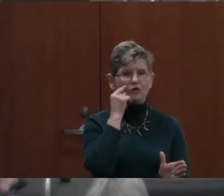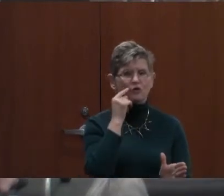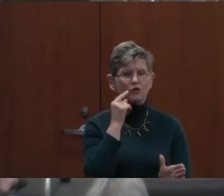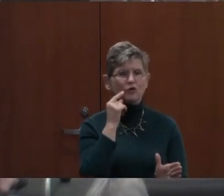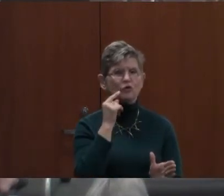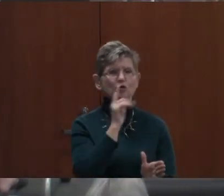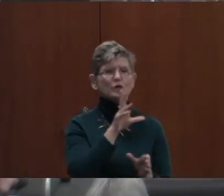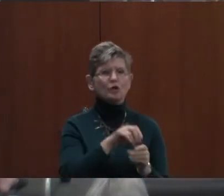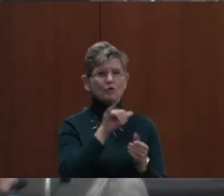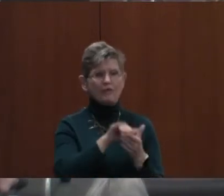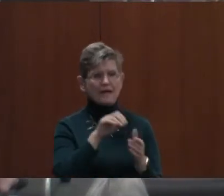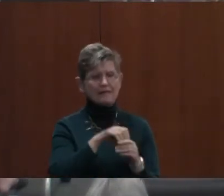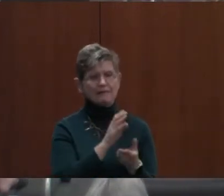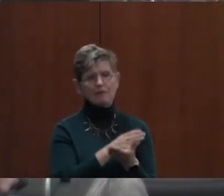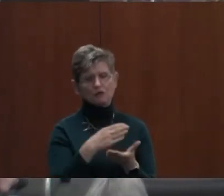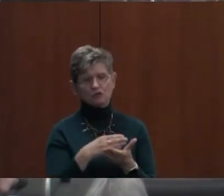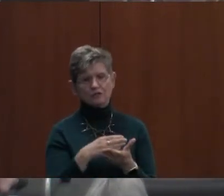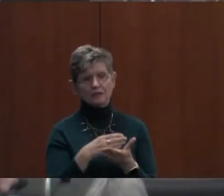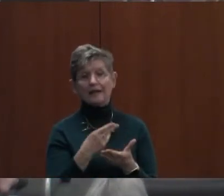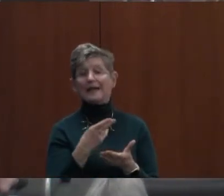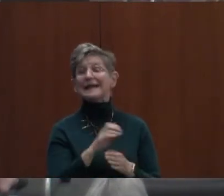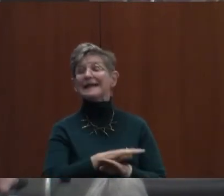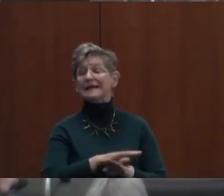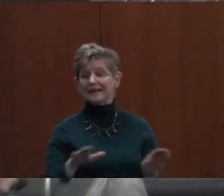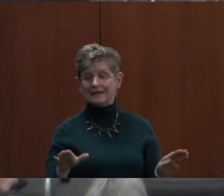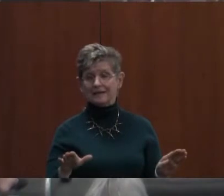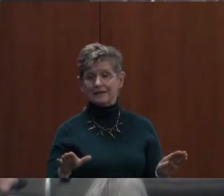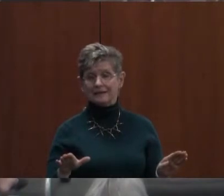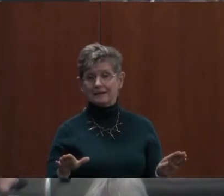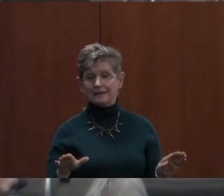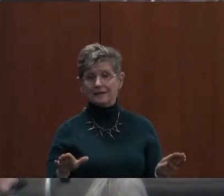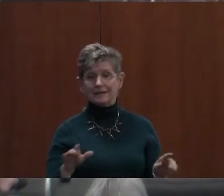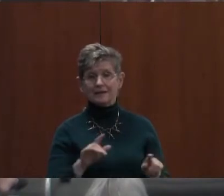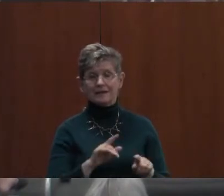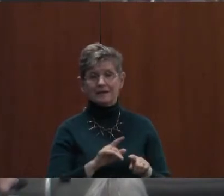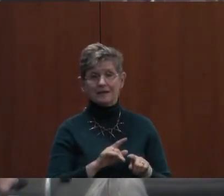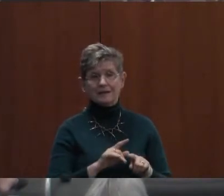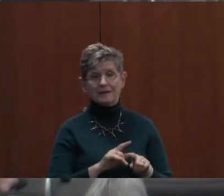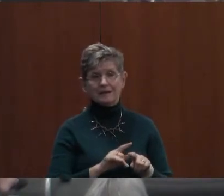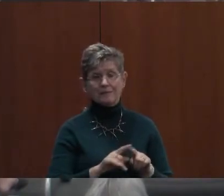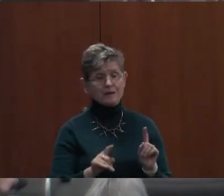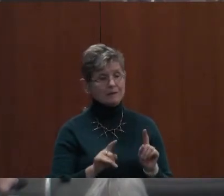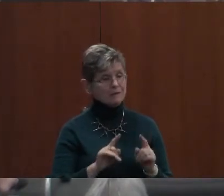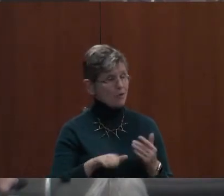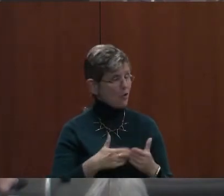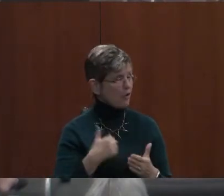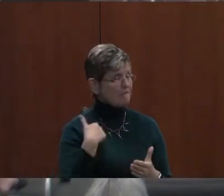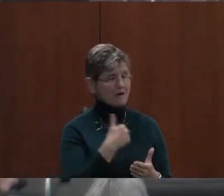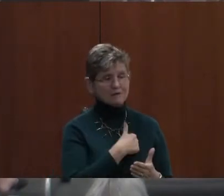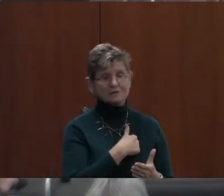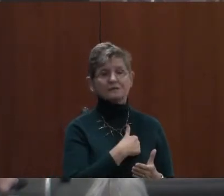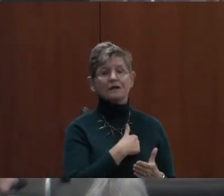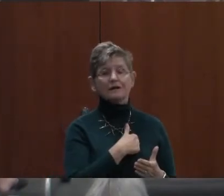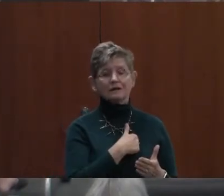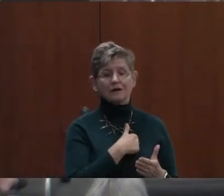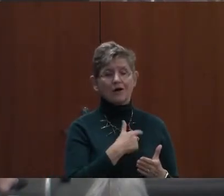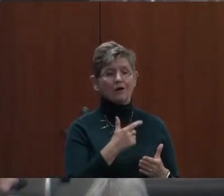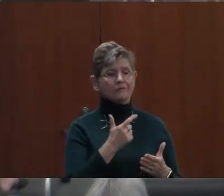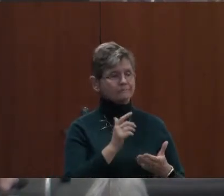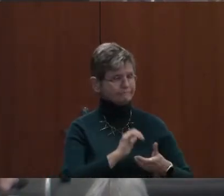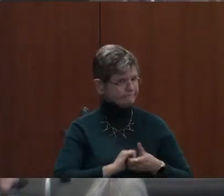he didn't do. But Pazam and Mabe, it's all of us, are going in